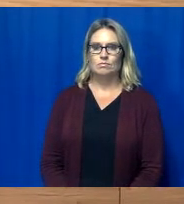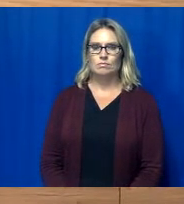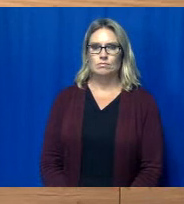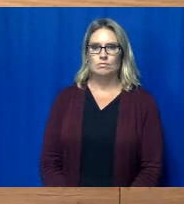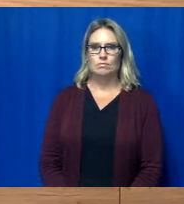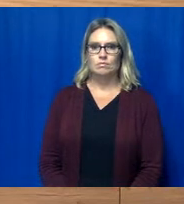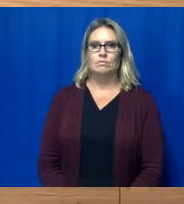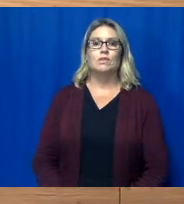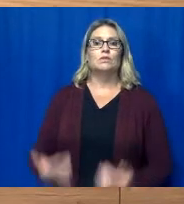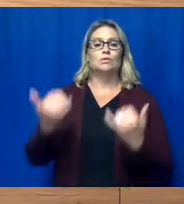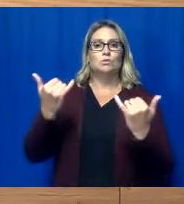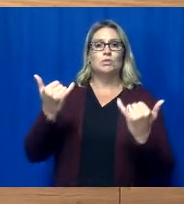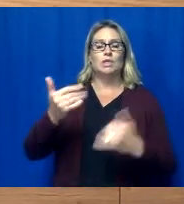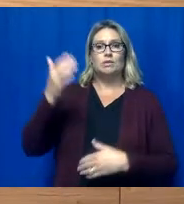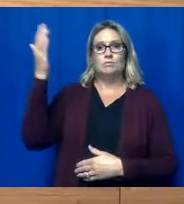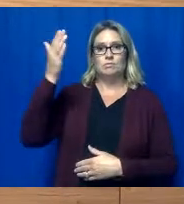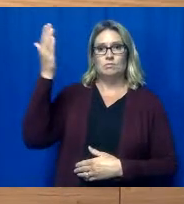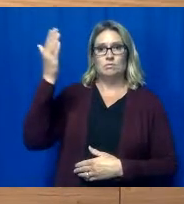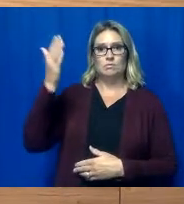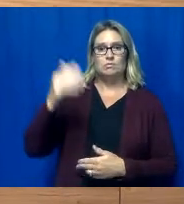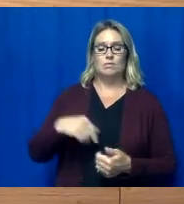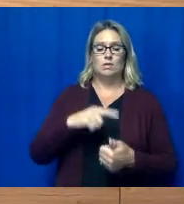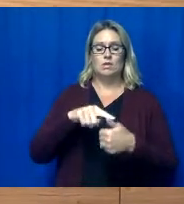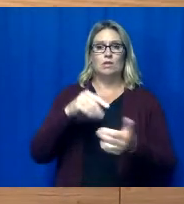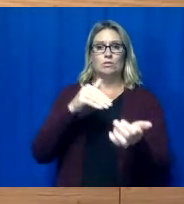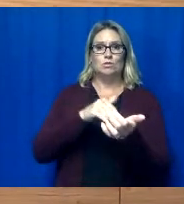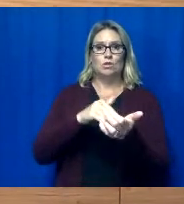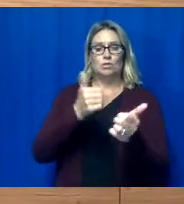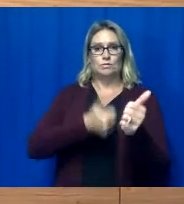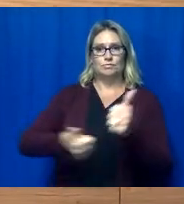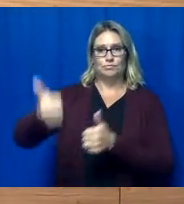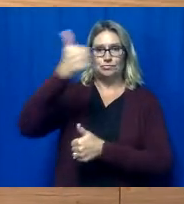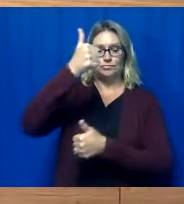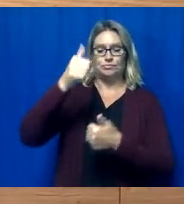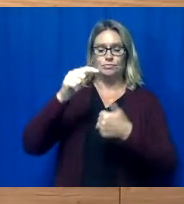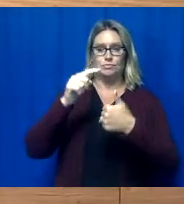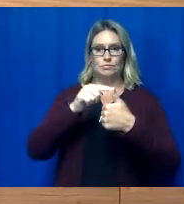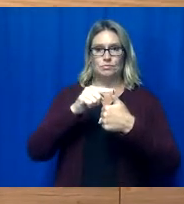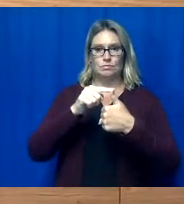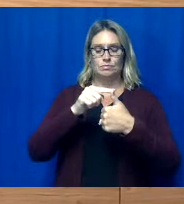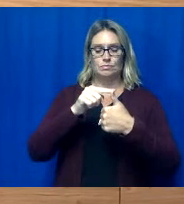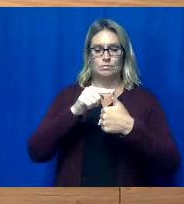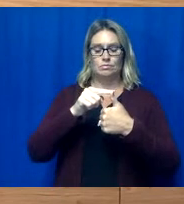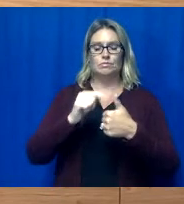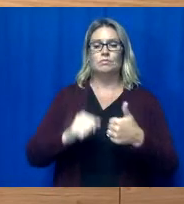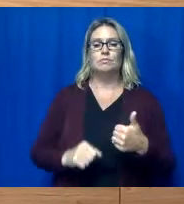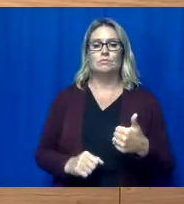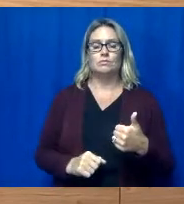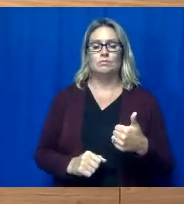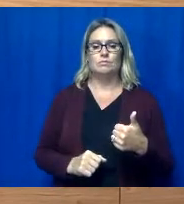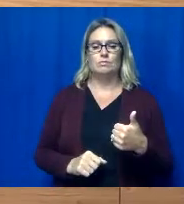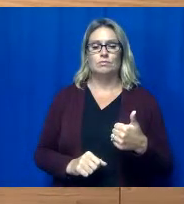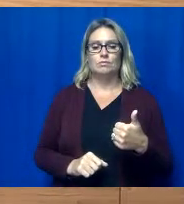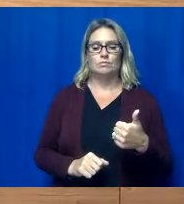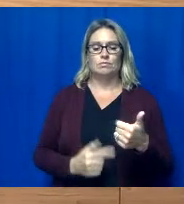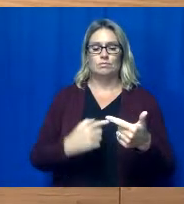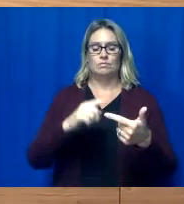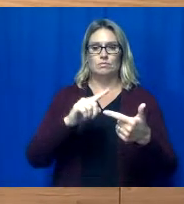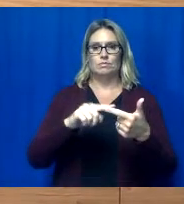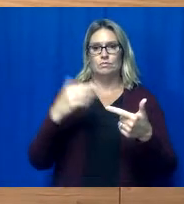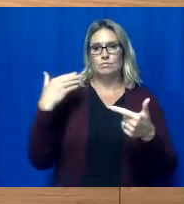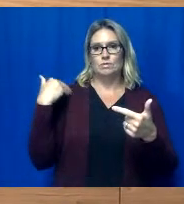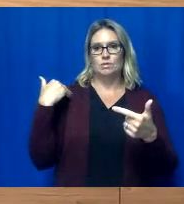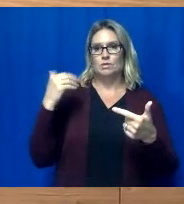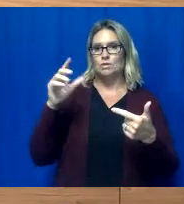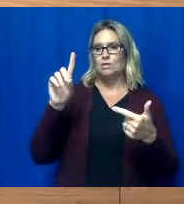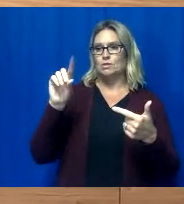today in the following order. Dr. Jennifer Russell, the province's Chief Medical Officer of Health, the Honorable Dorothy Shepherd,